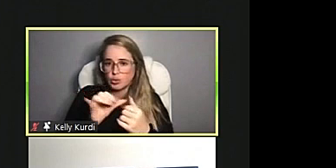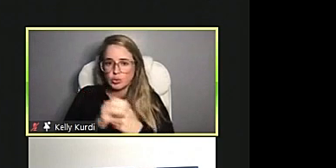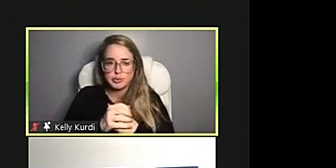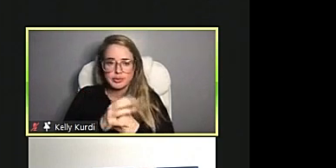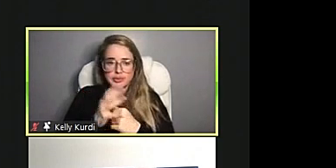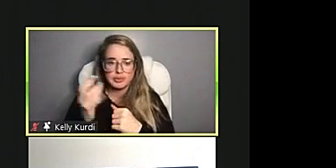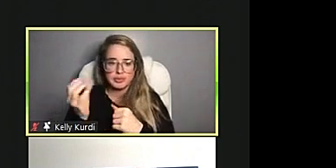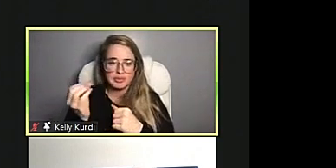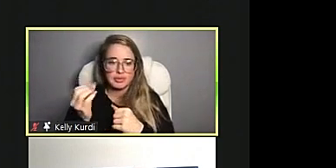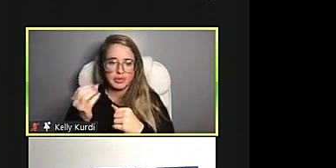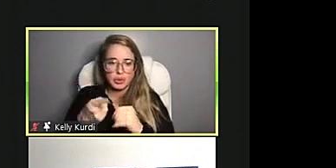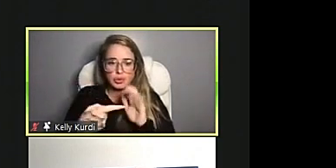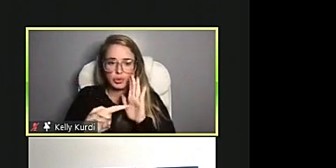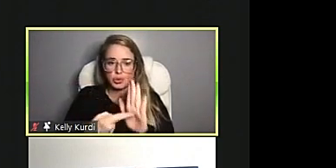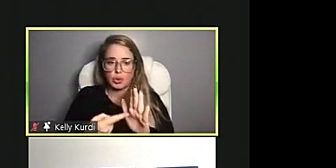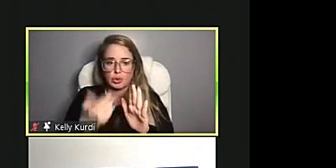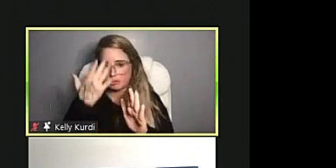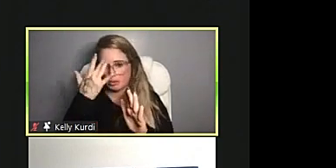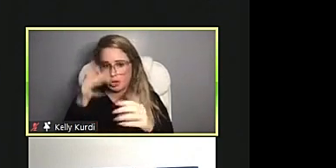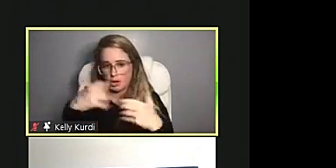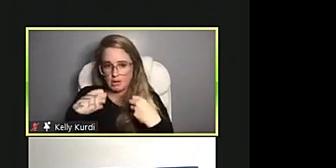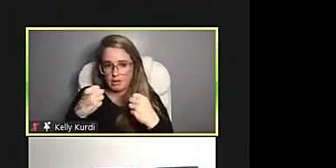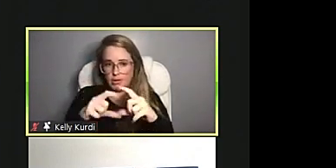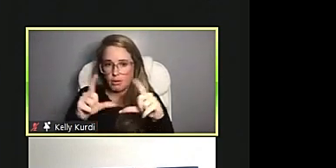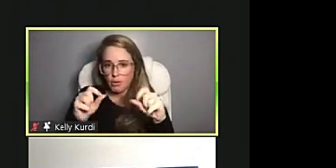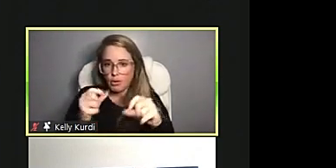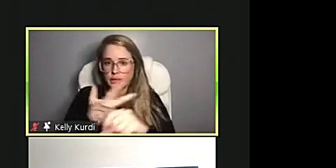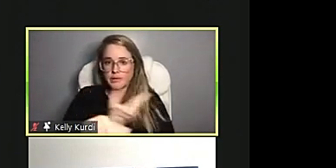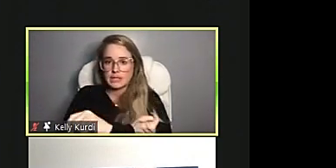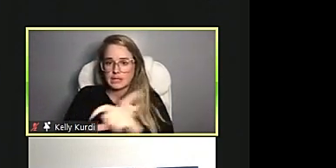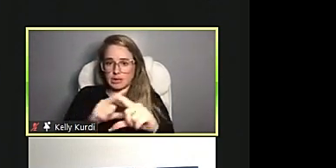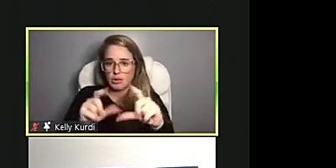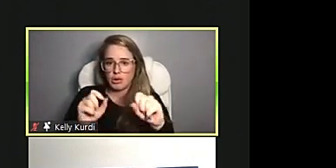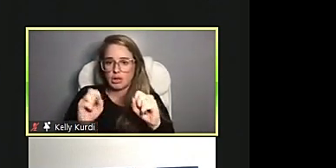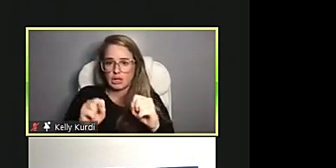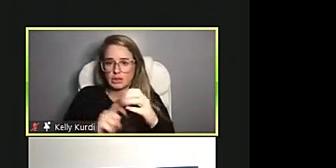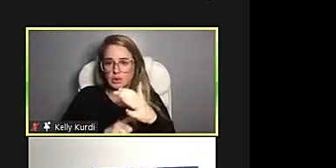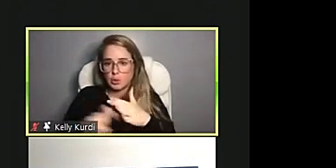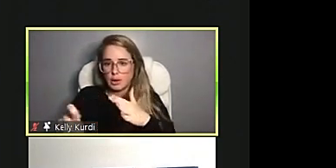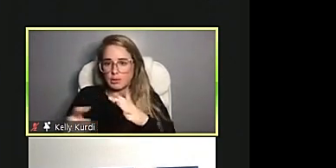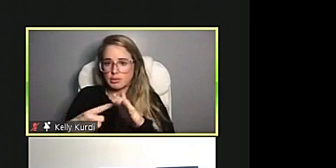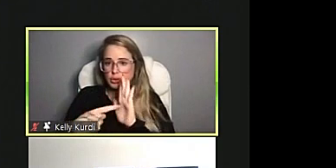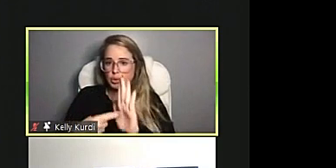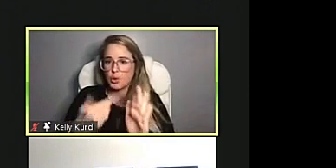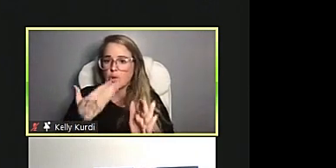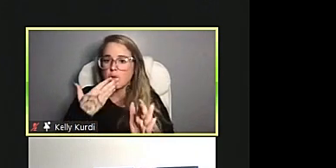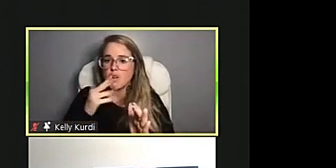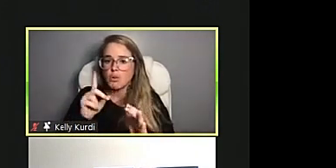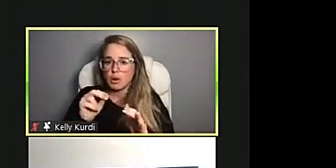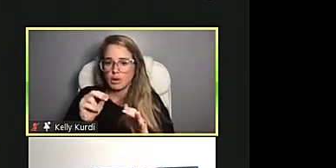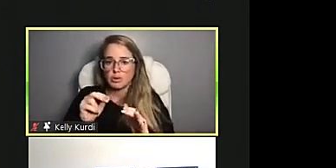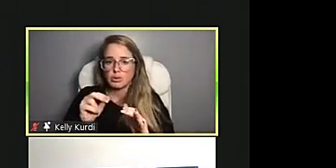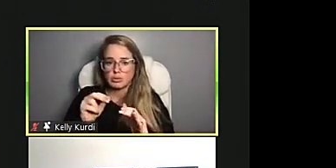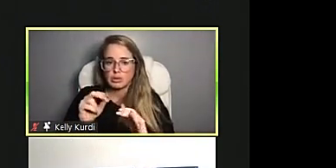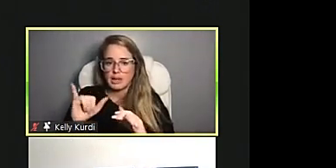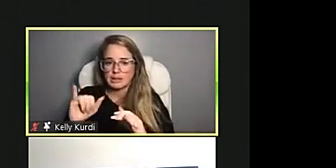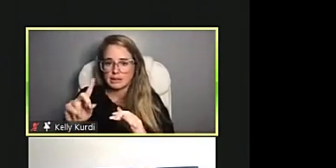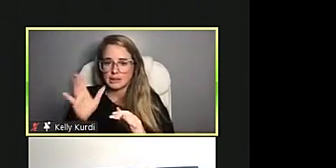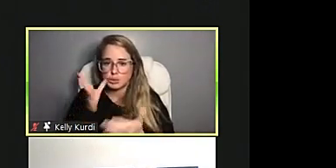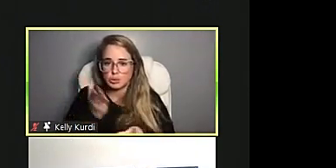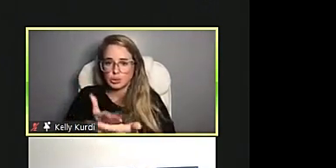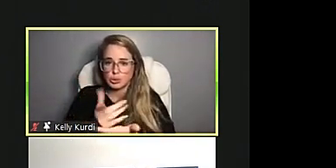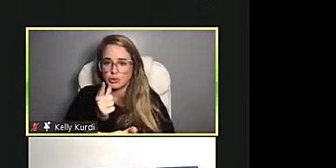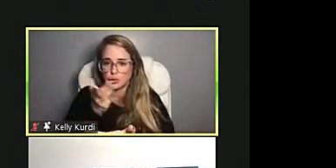after you show them your Smart Health Card or vaccination card, you can swipe over and show them your Colorado Digital ID to prove you are who you say